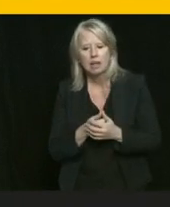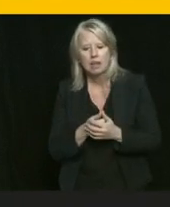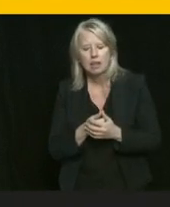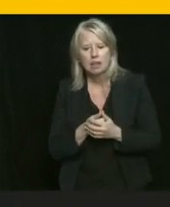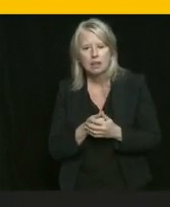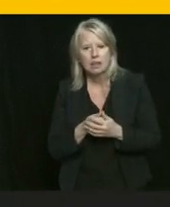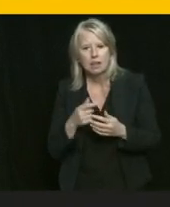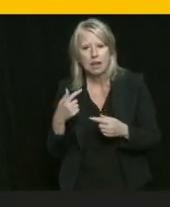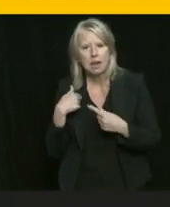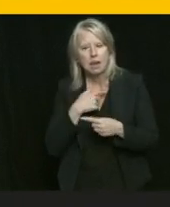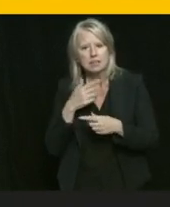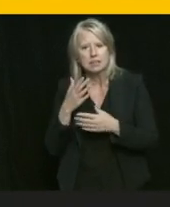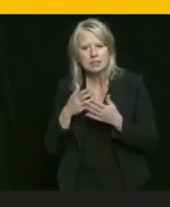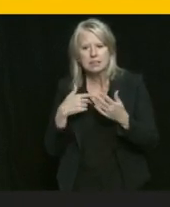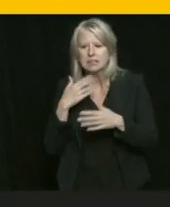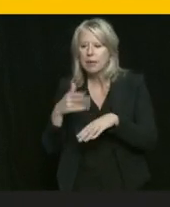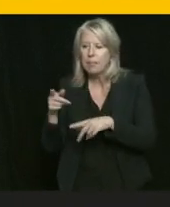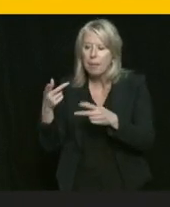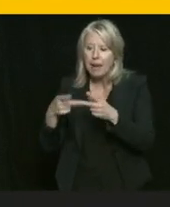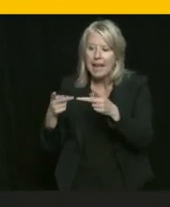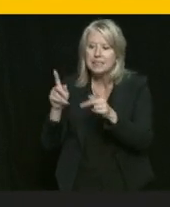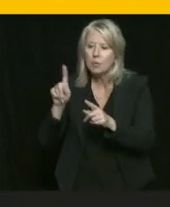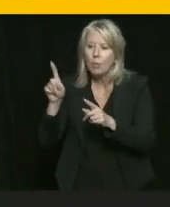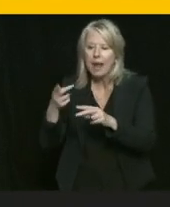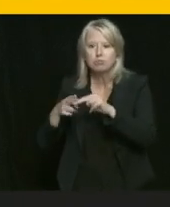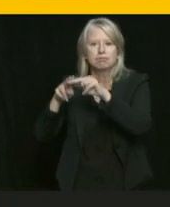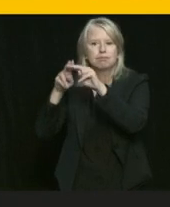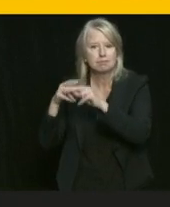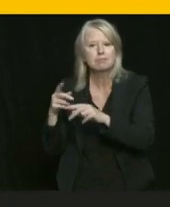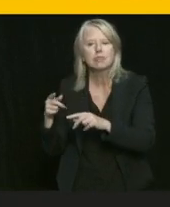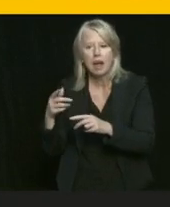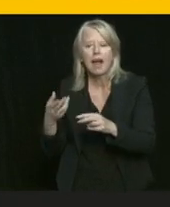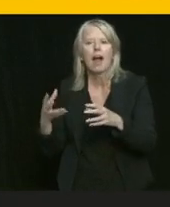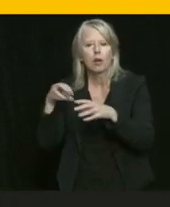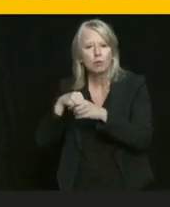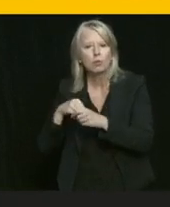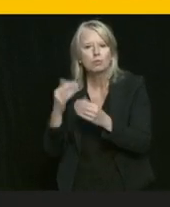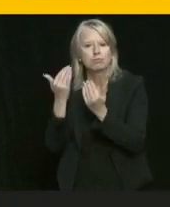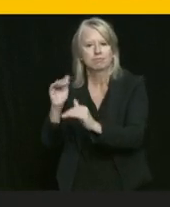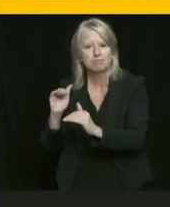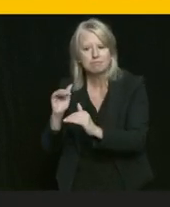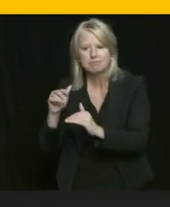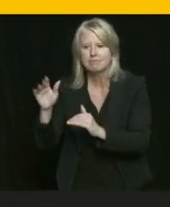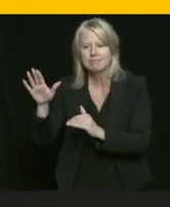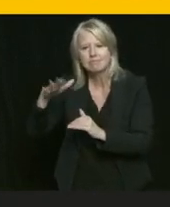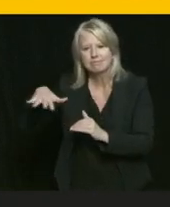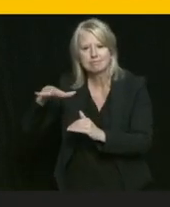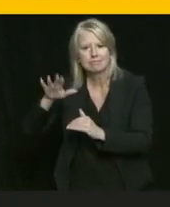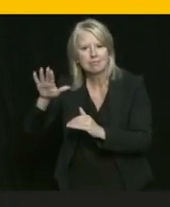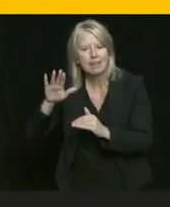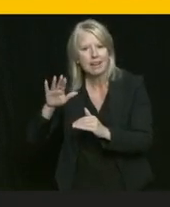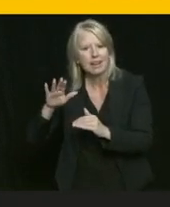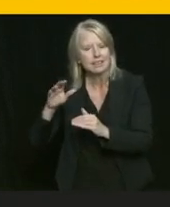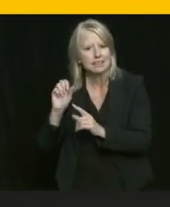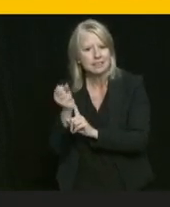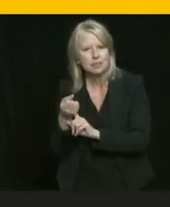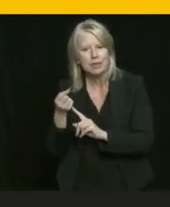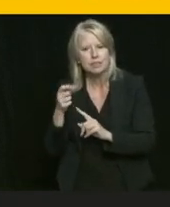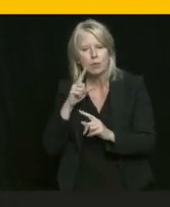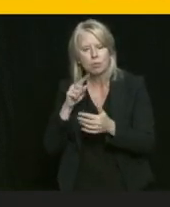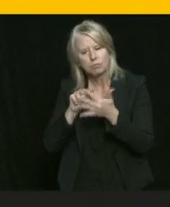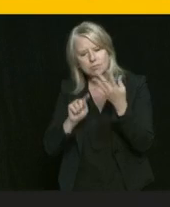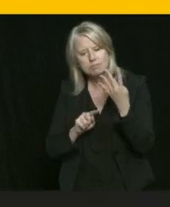implemented in hotspots, for example, does include restriction in certain settings. So it's a combination of those.